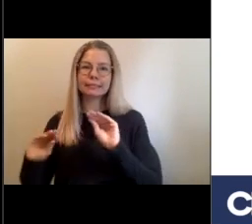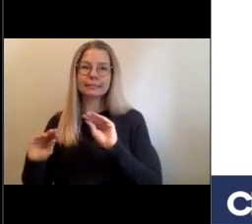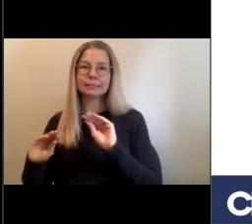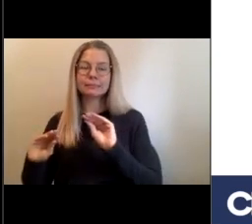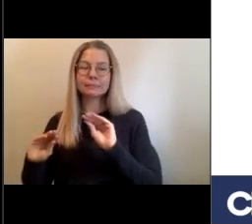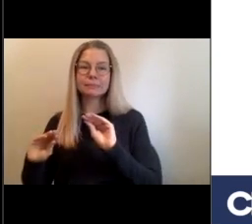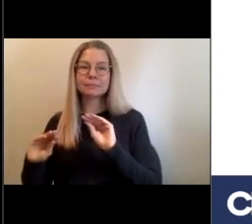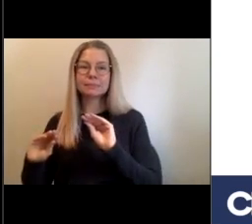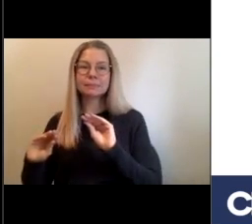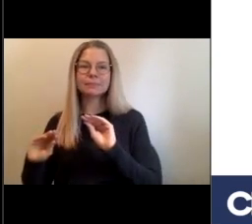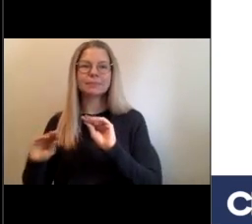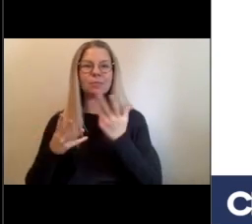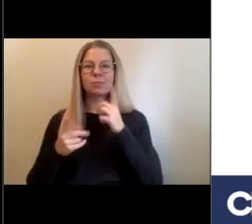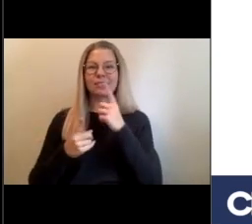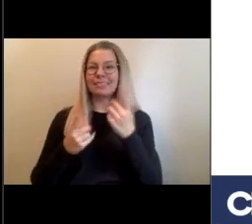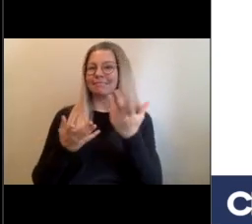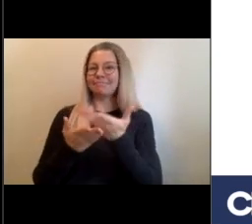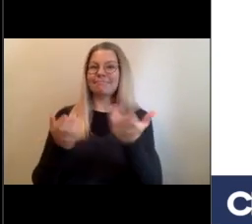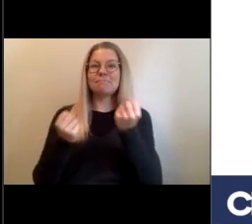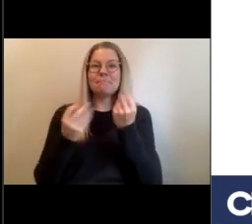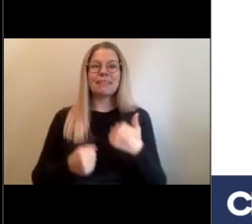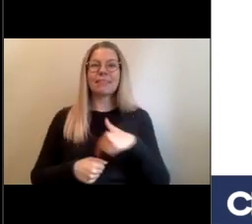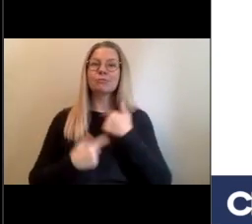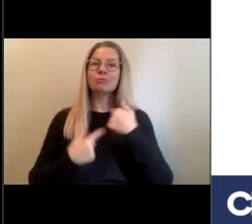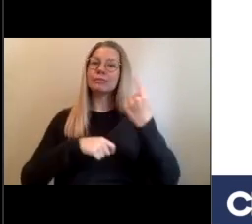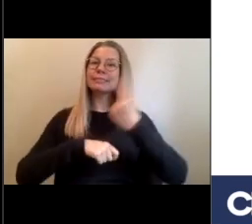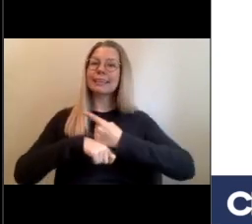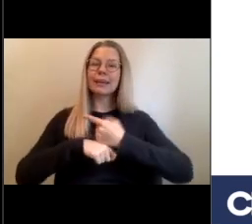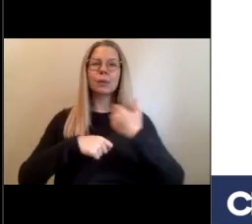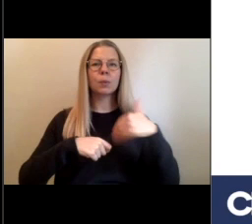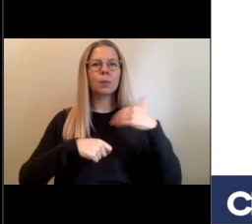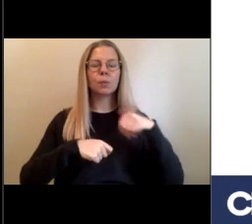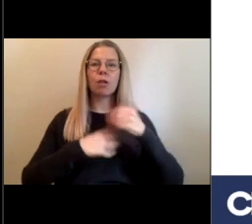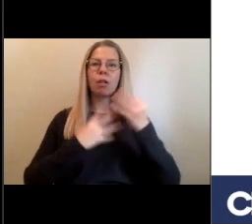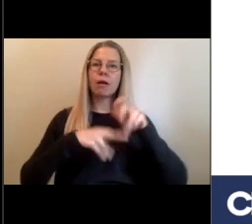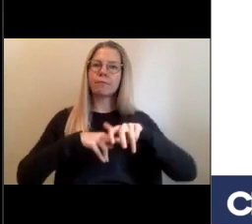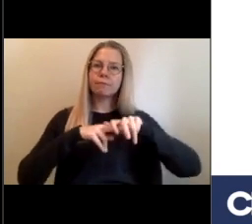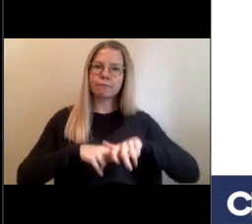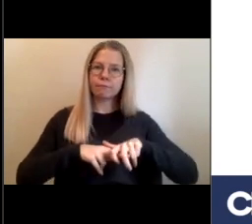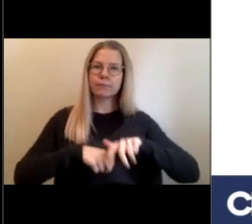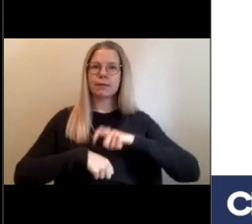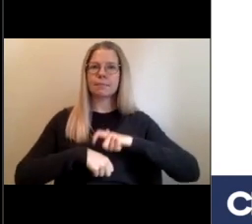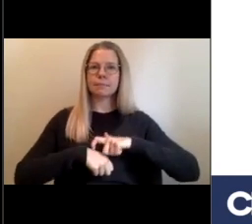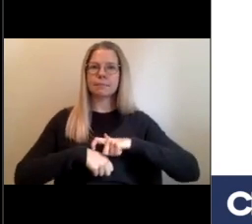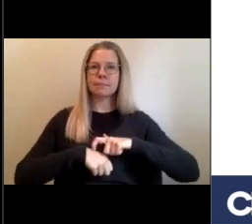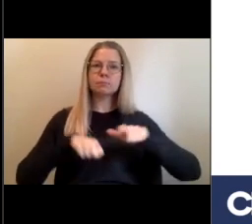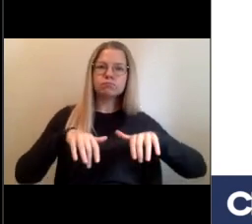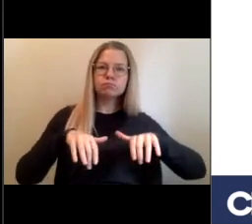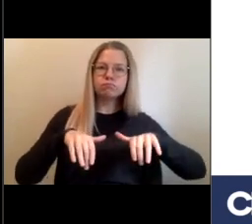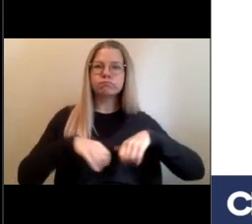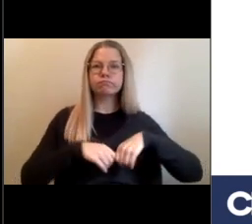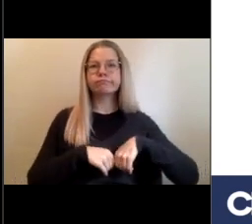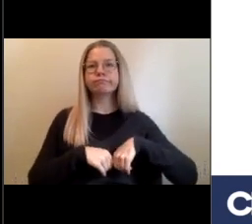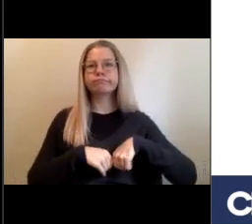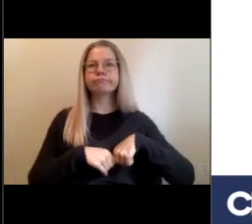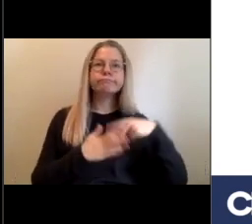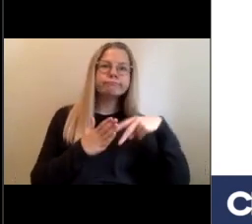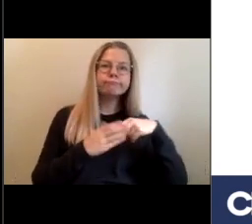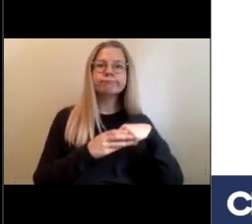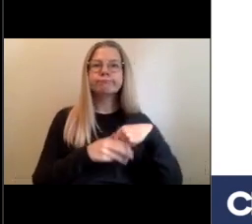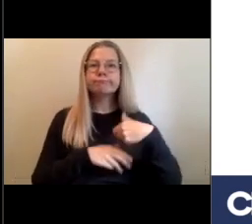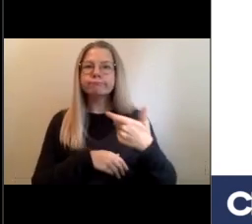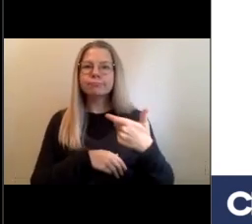great deal of sedentary time during the day. And that is providing the wrong signal to our brains that this is